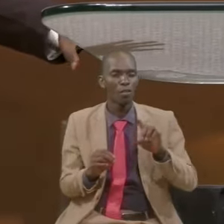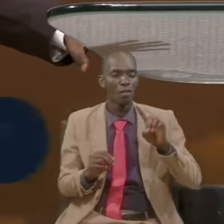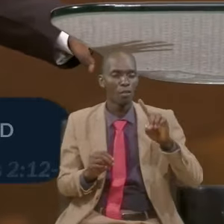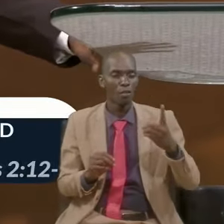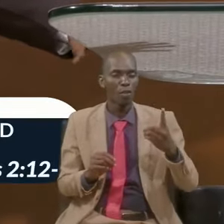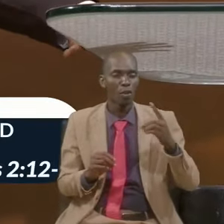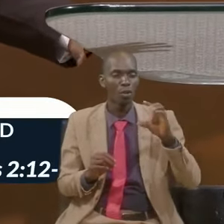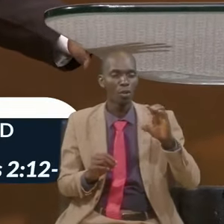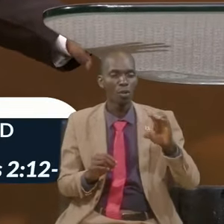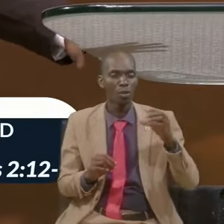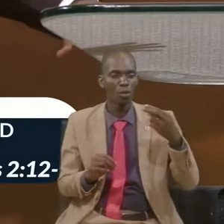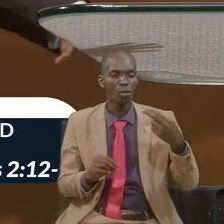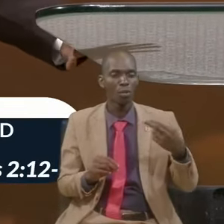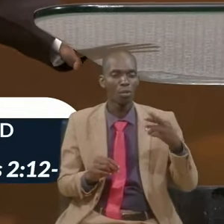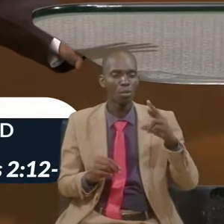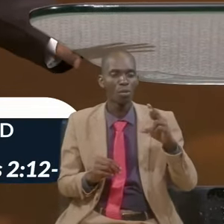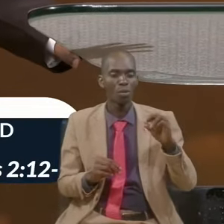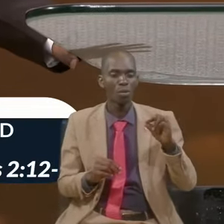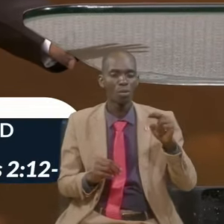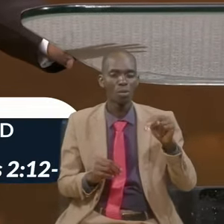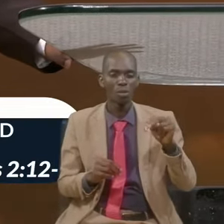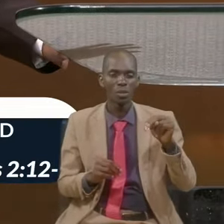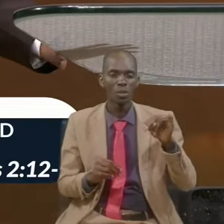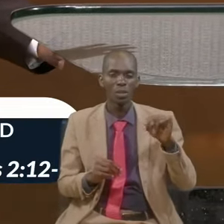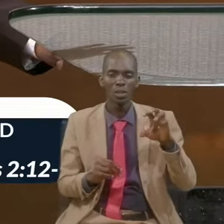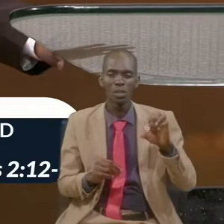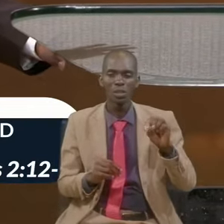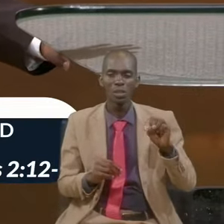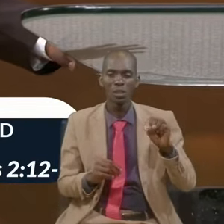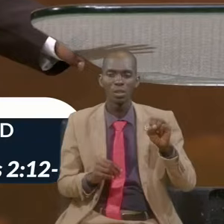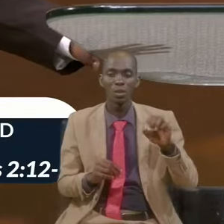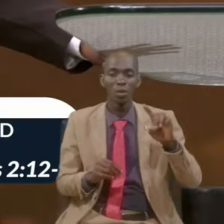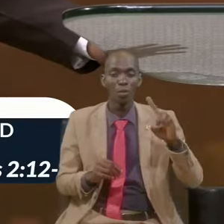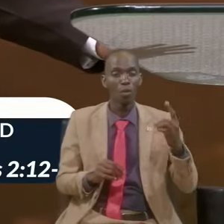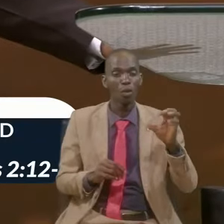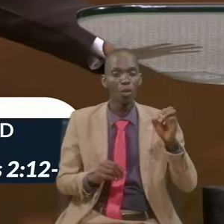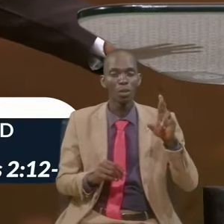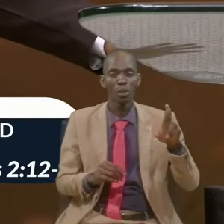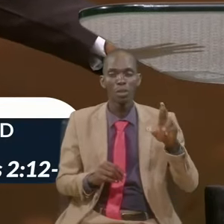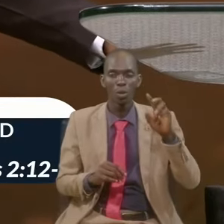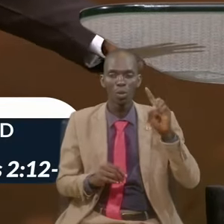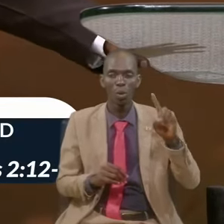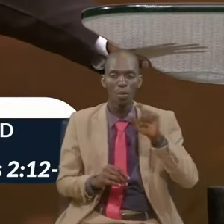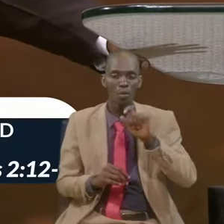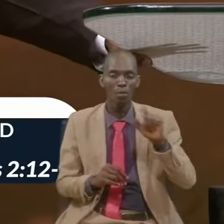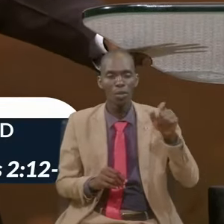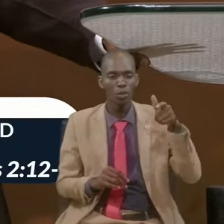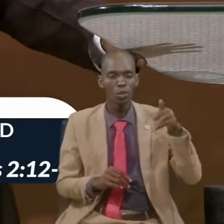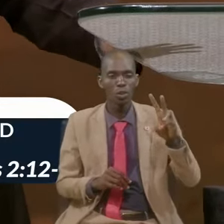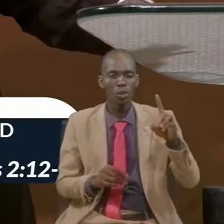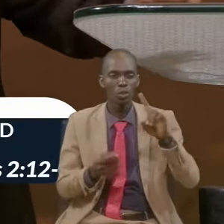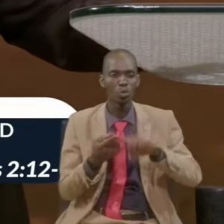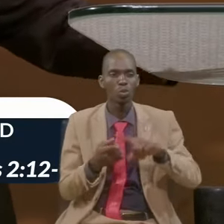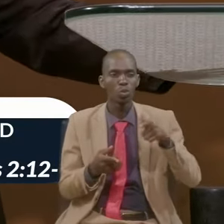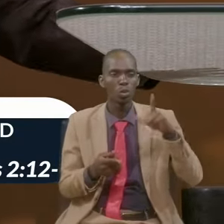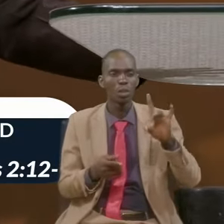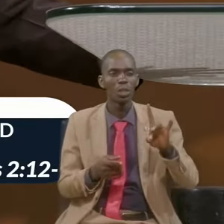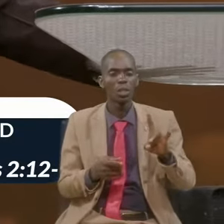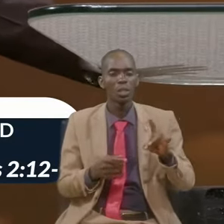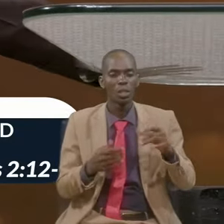26, it tells us, for ye see your calling, brethren, how that not